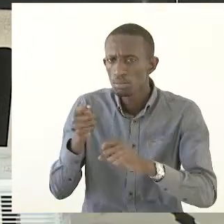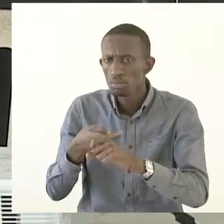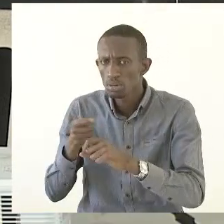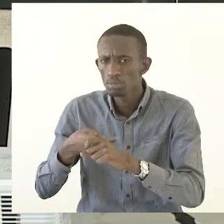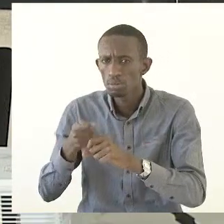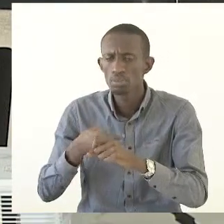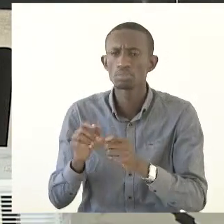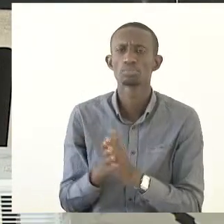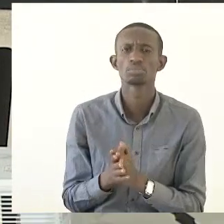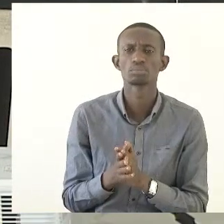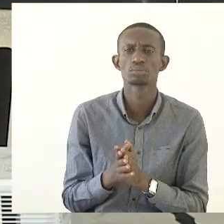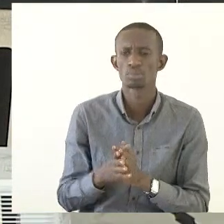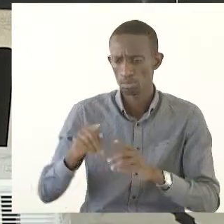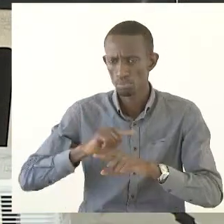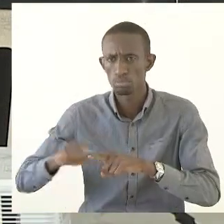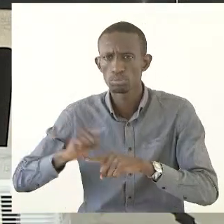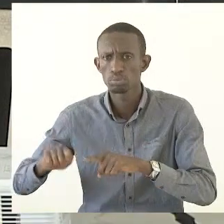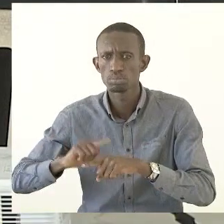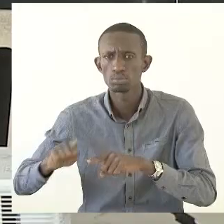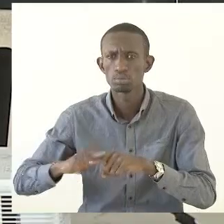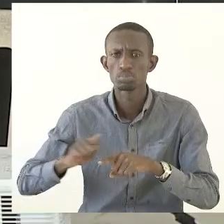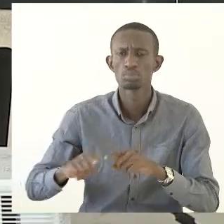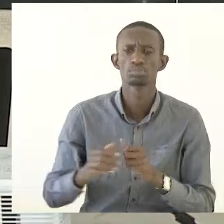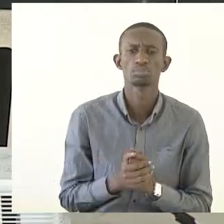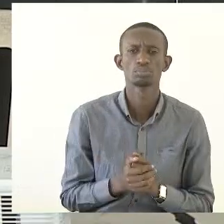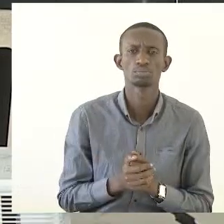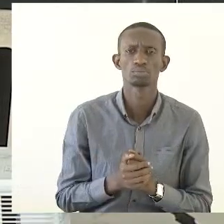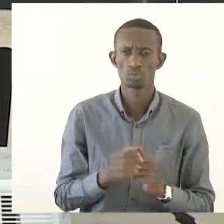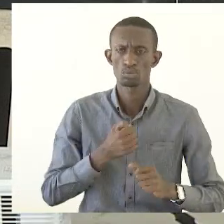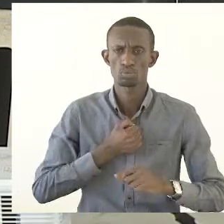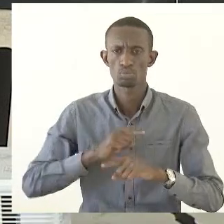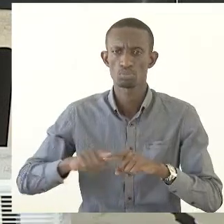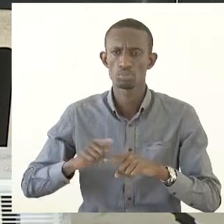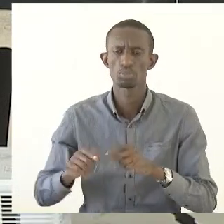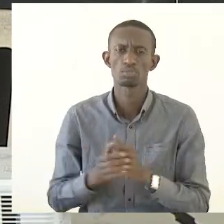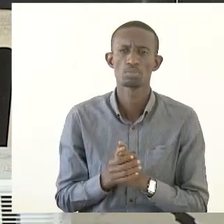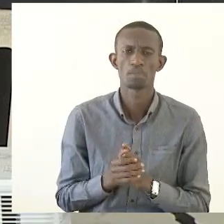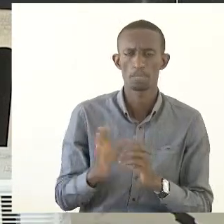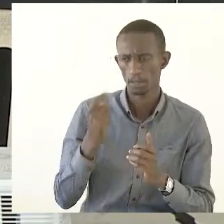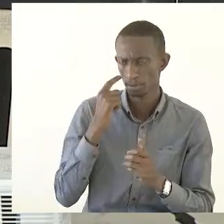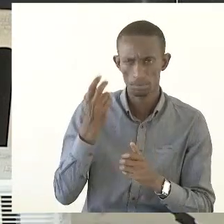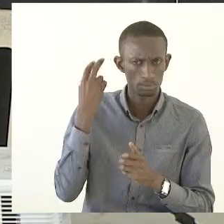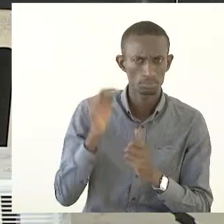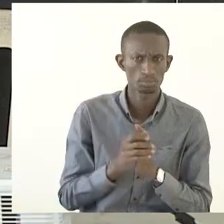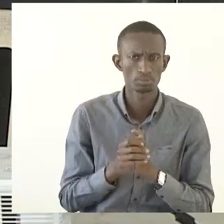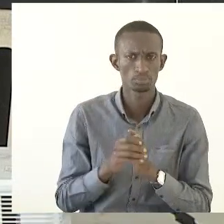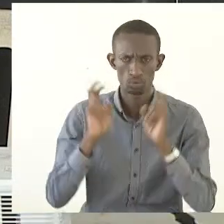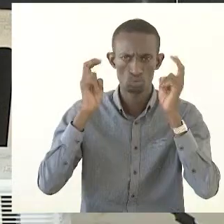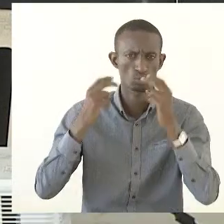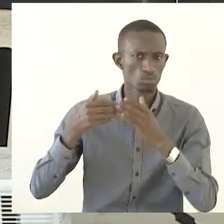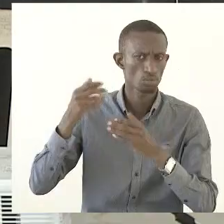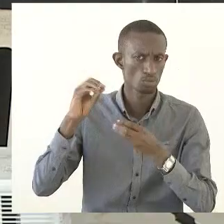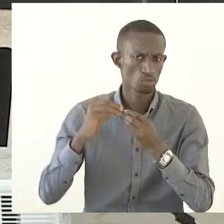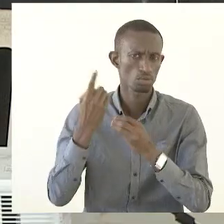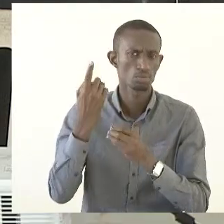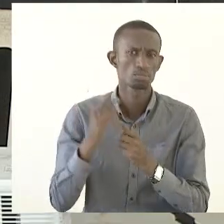nutrients. Let's remind ourselves on lesson 1. We talked about the reagent